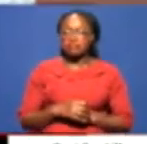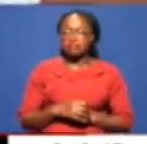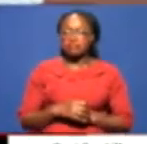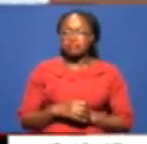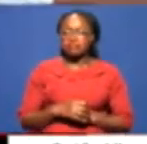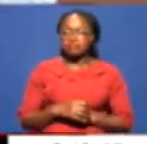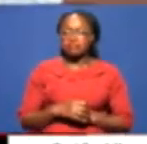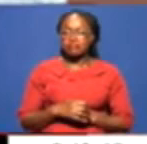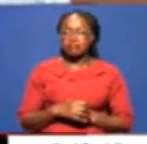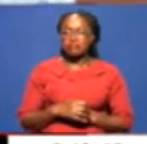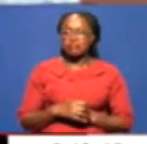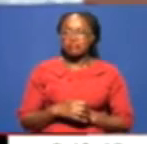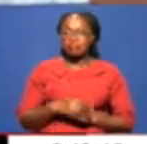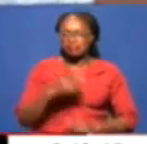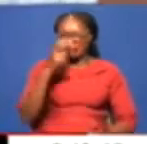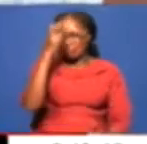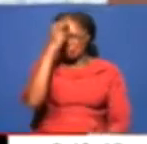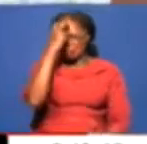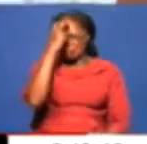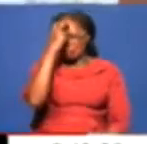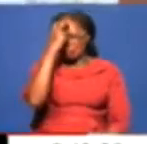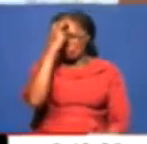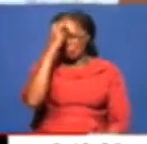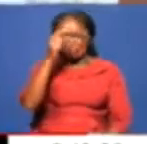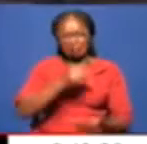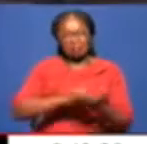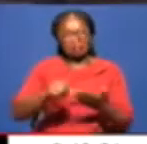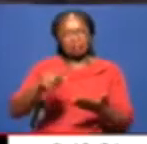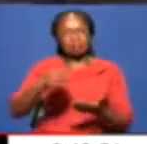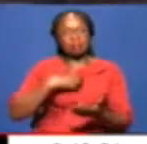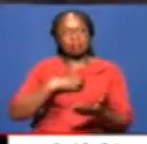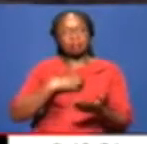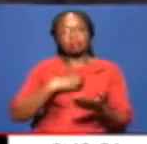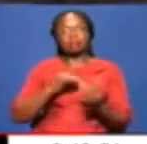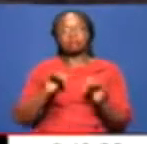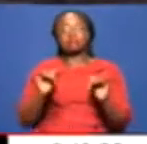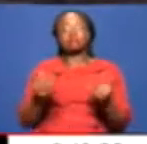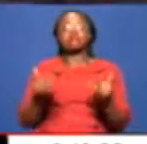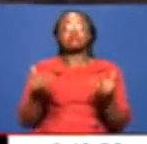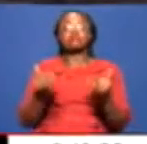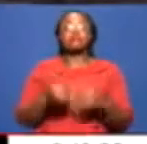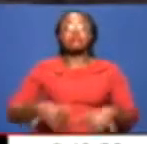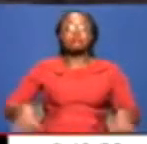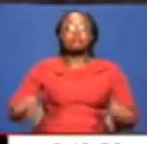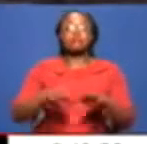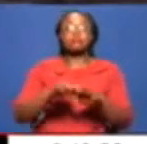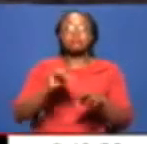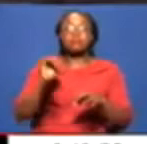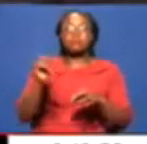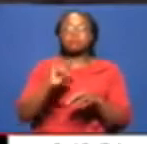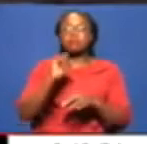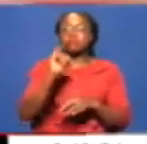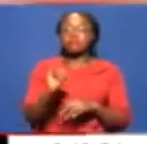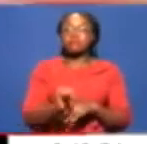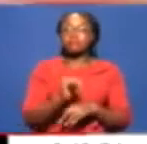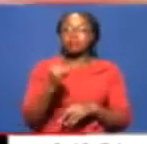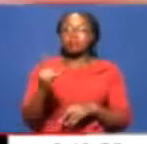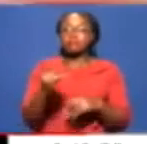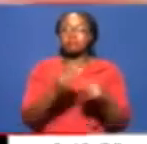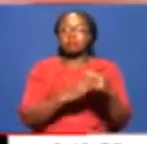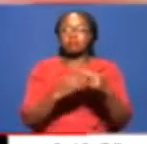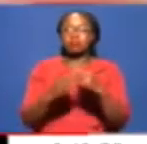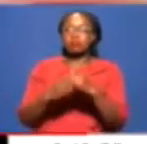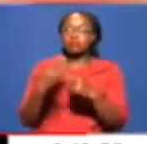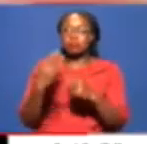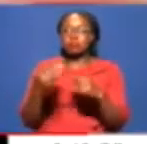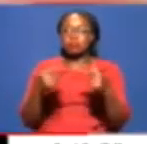An annoyed Leakey resigned publicly in a press conference in January 1994 and became a founding member of the